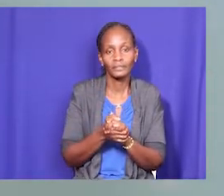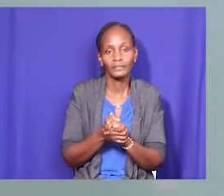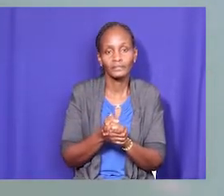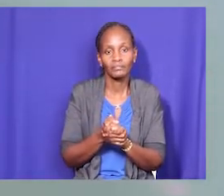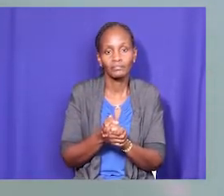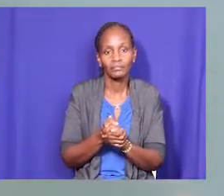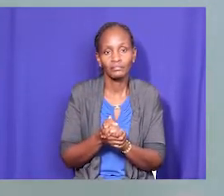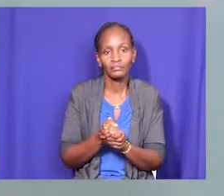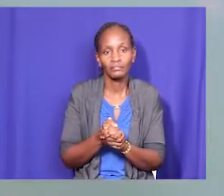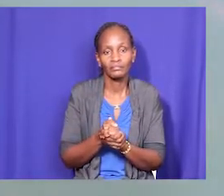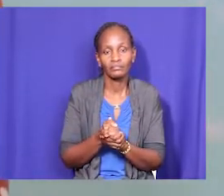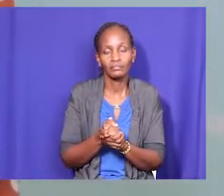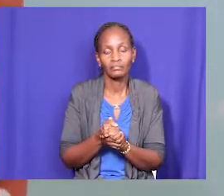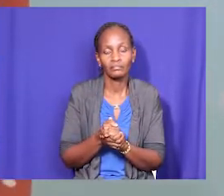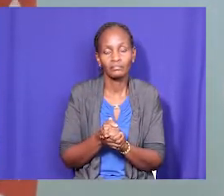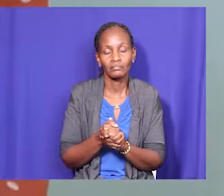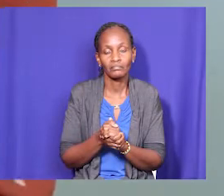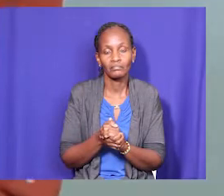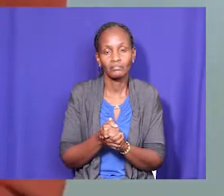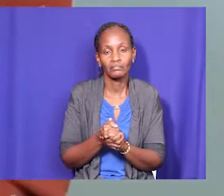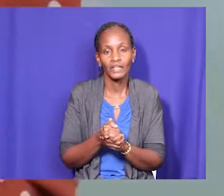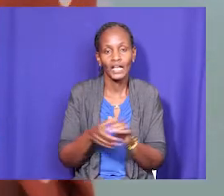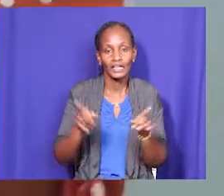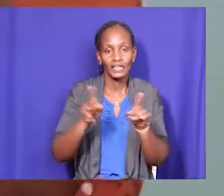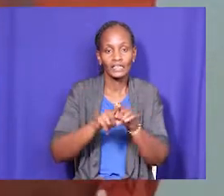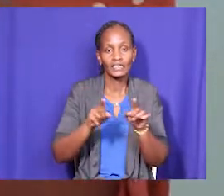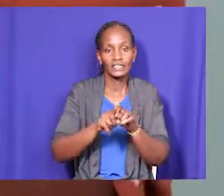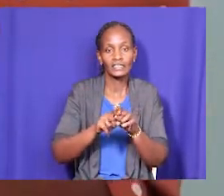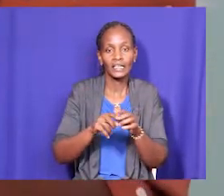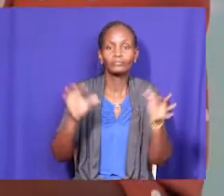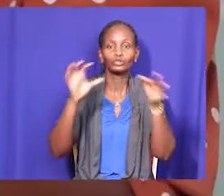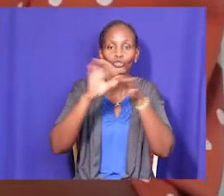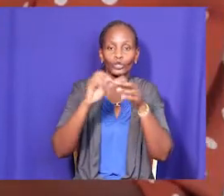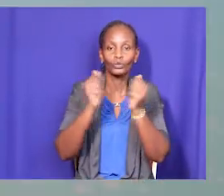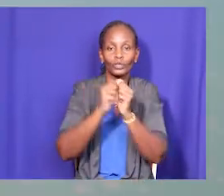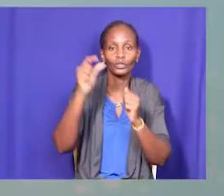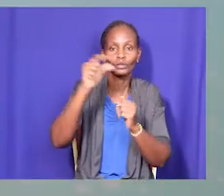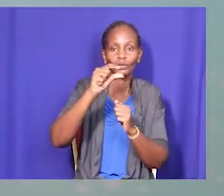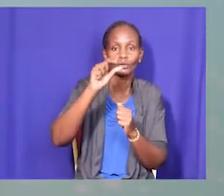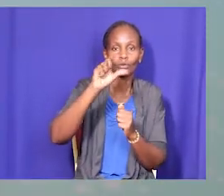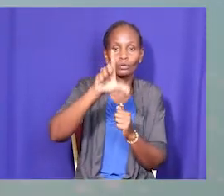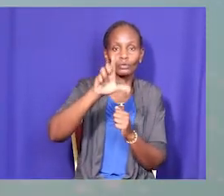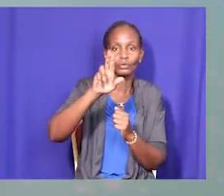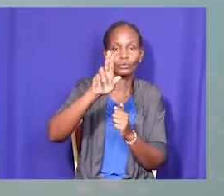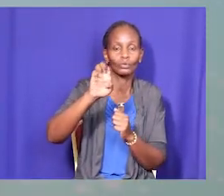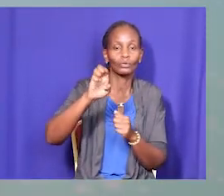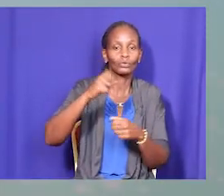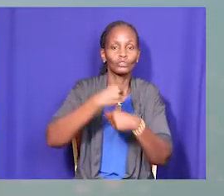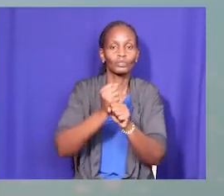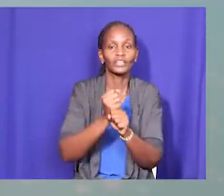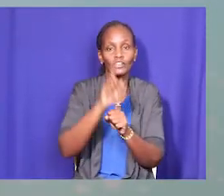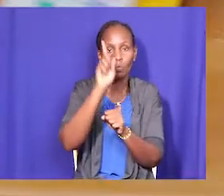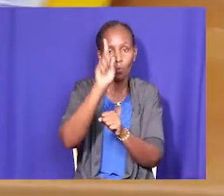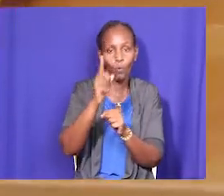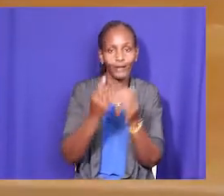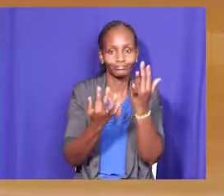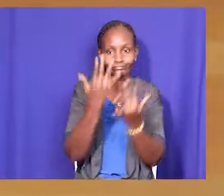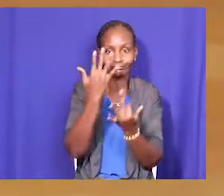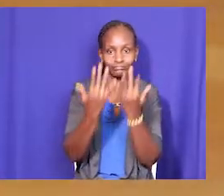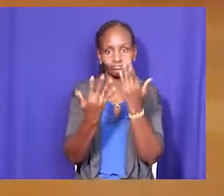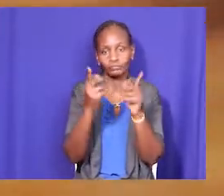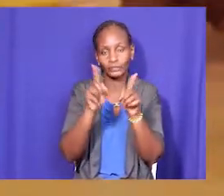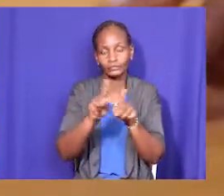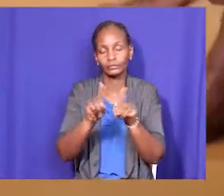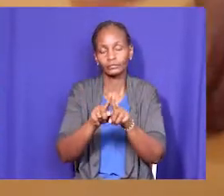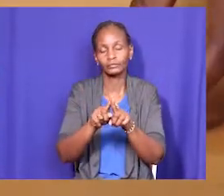put glue to make it one flame with different colors. Take